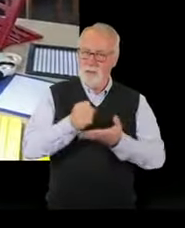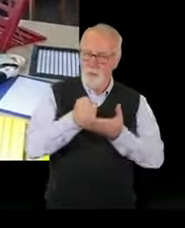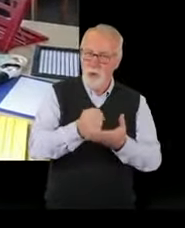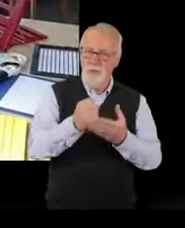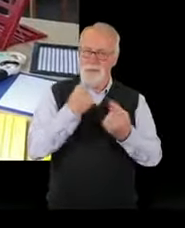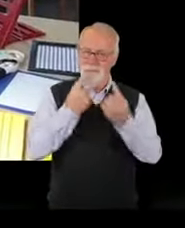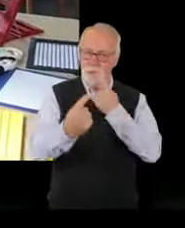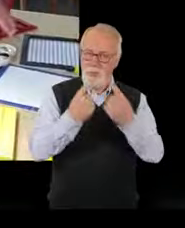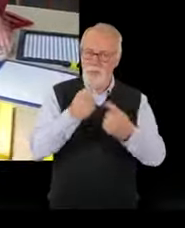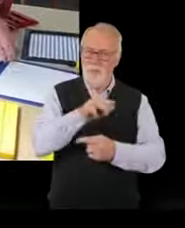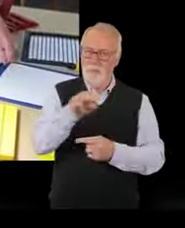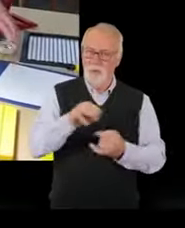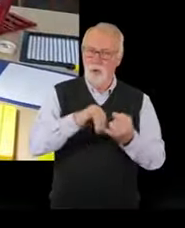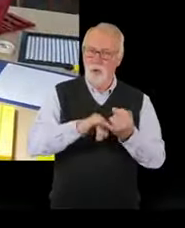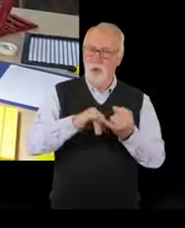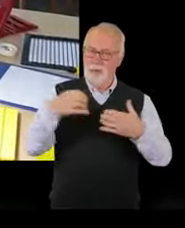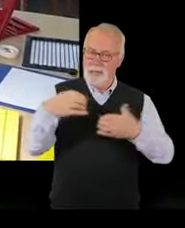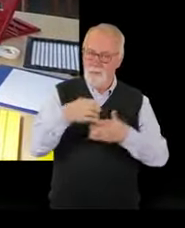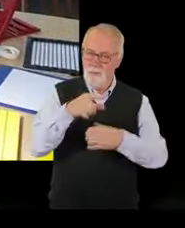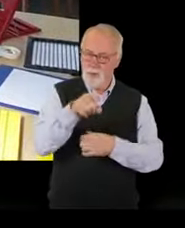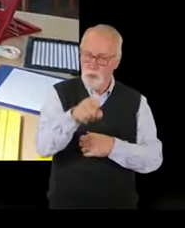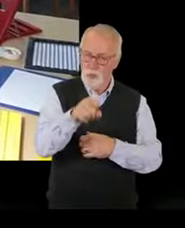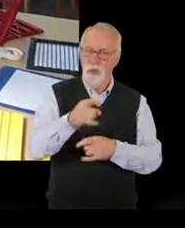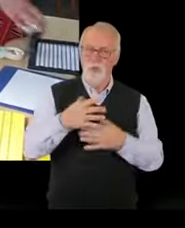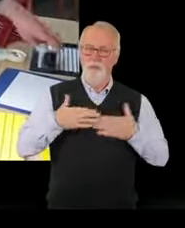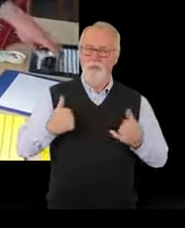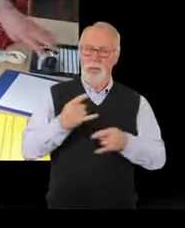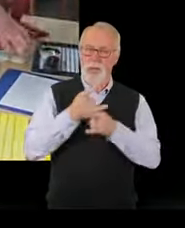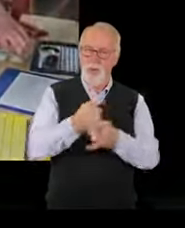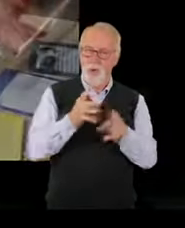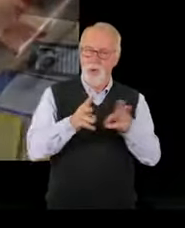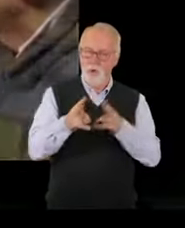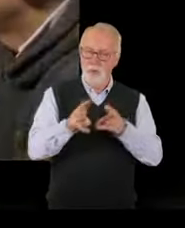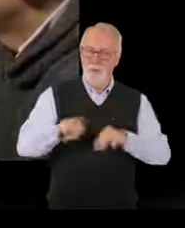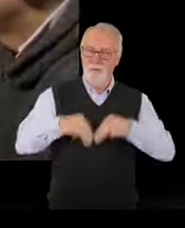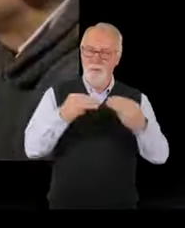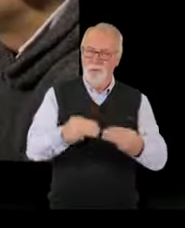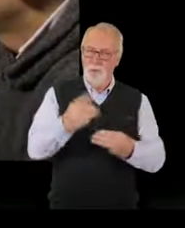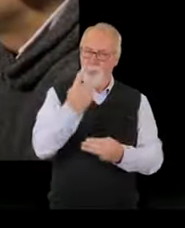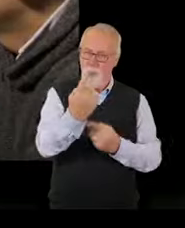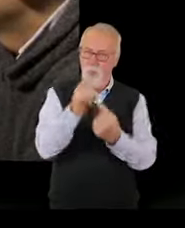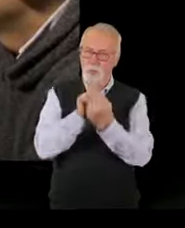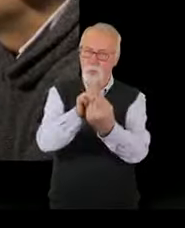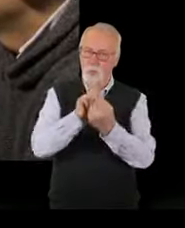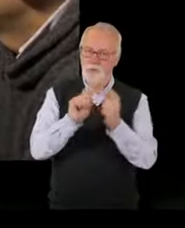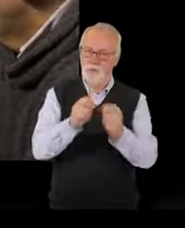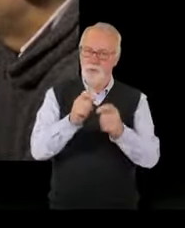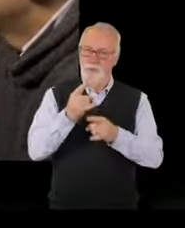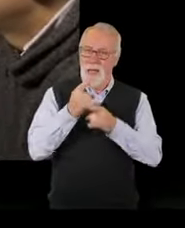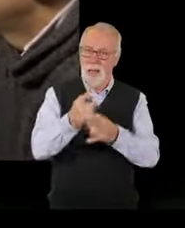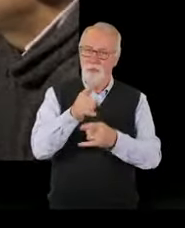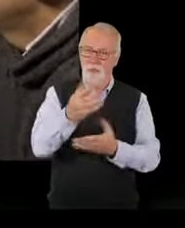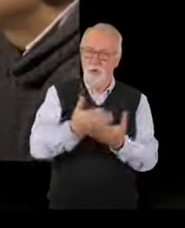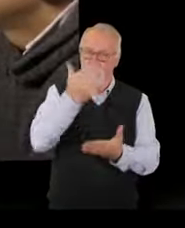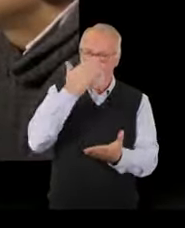provide support and information for people who may be caring for you. Rehabilitation workers provide one-to-one training to help